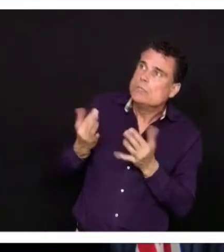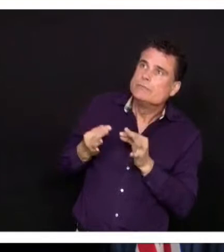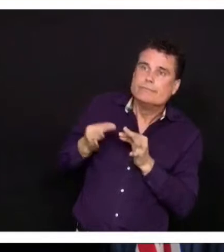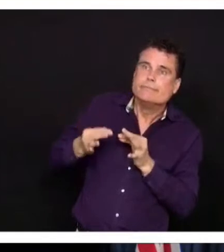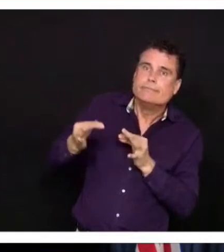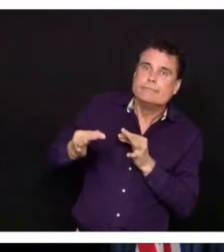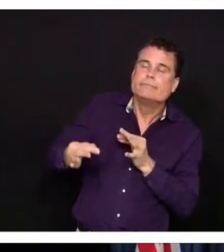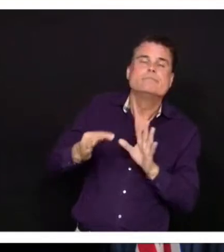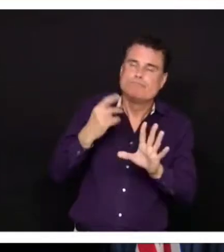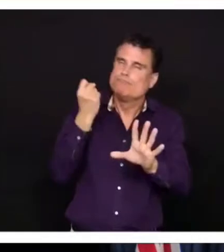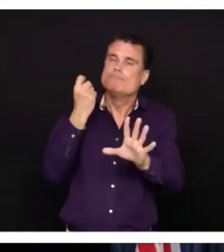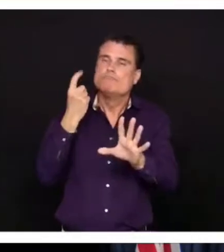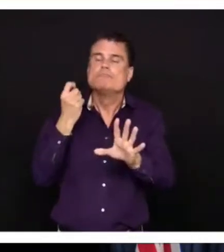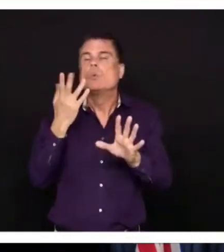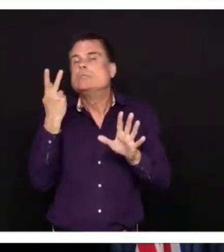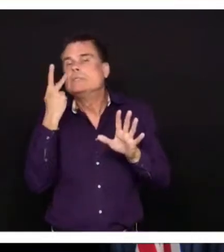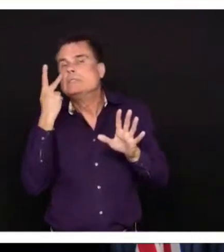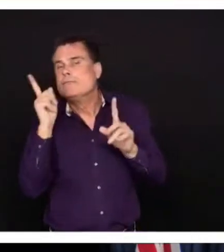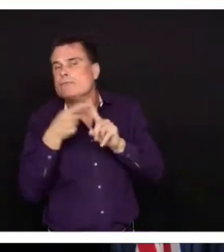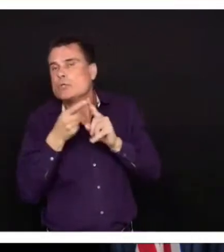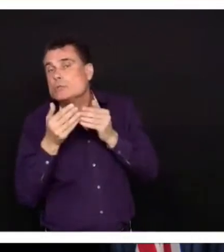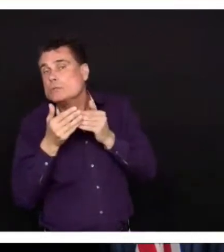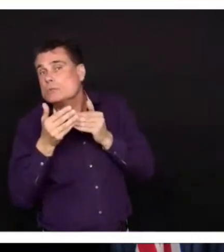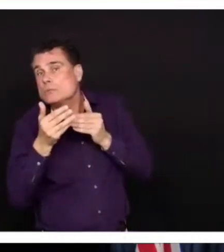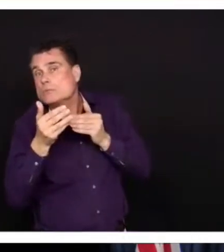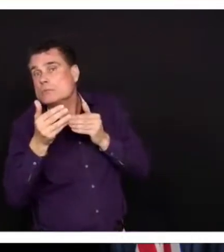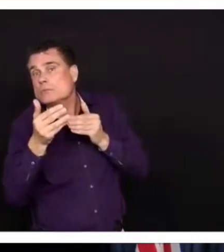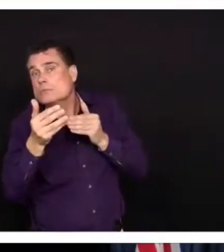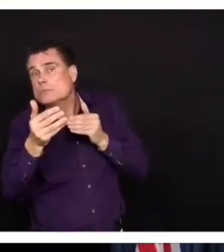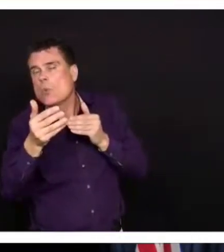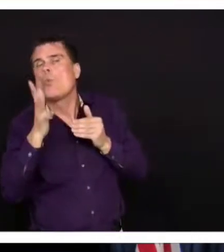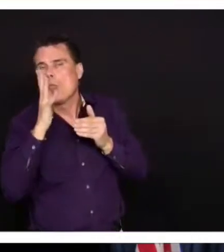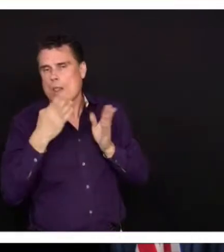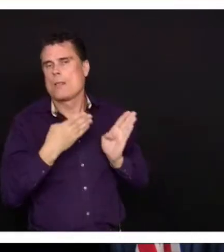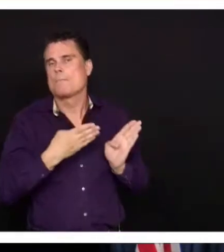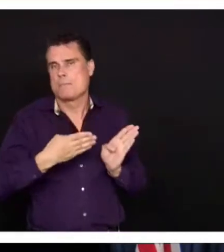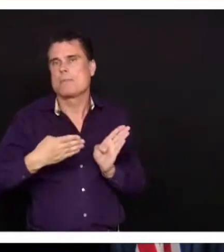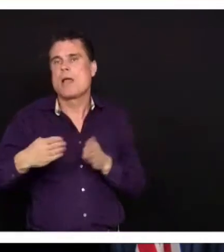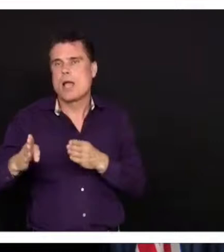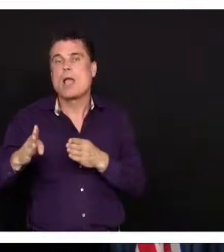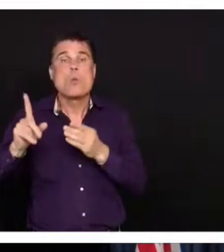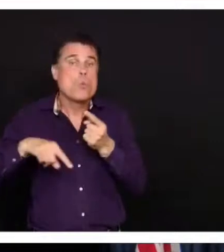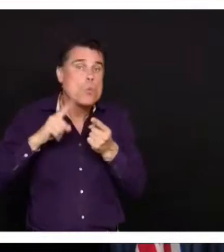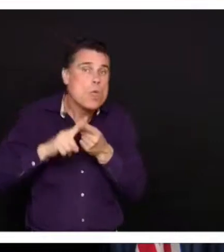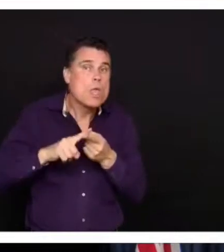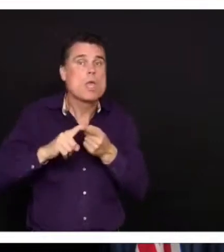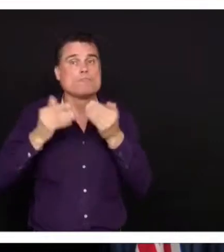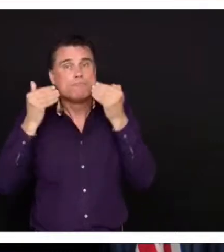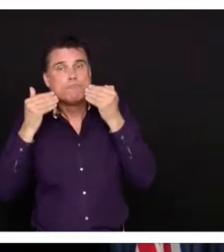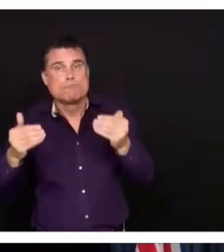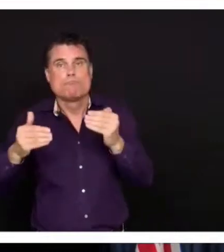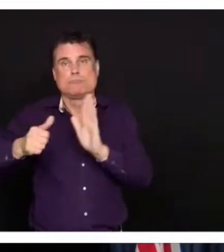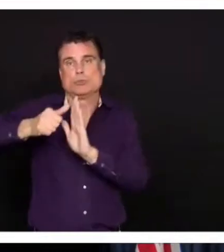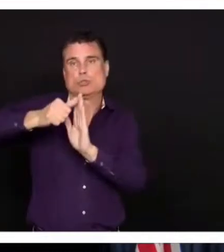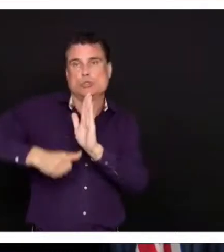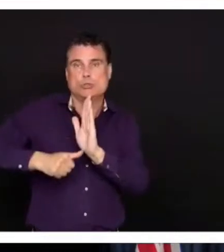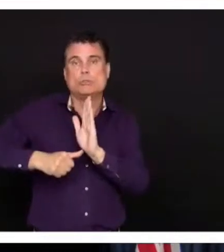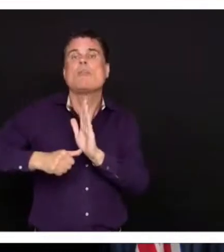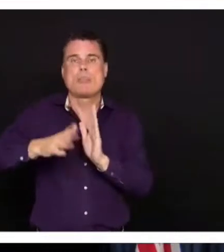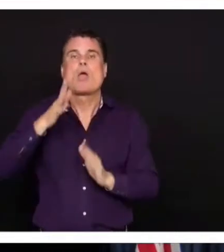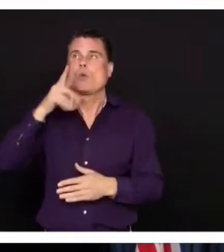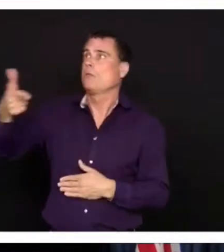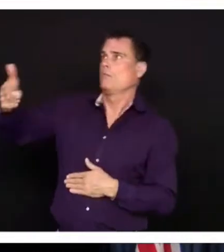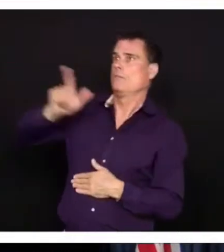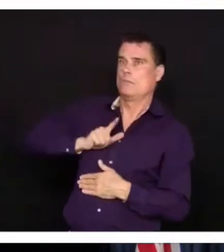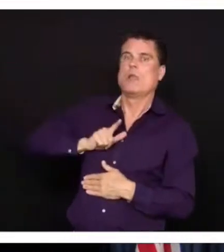as it comes forward. But as you can see, that planning has to take into account the circumstances that we've described here, because we'd be